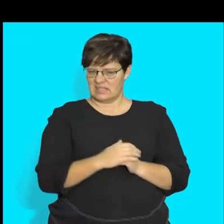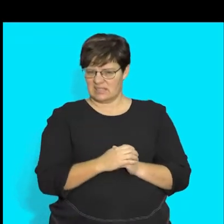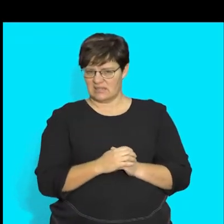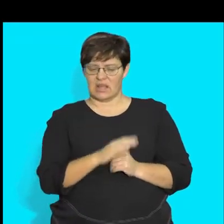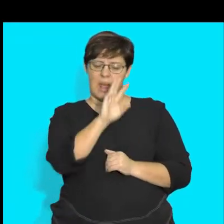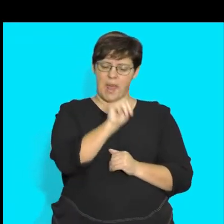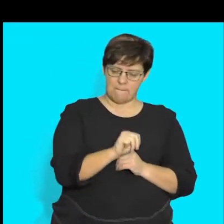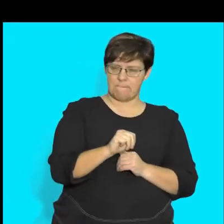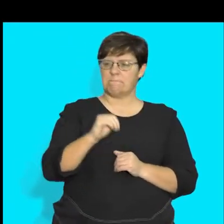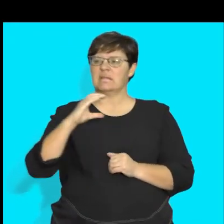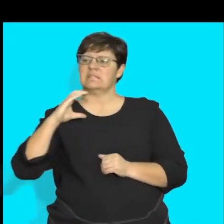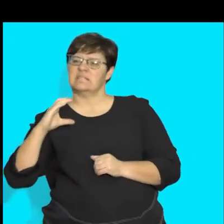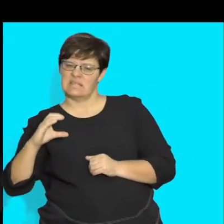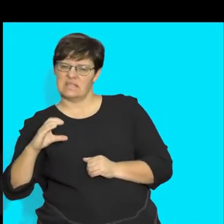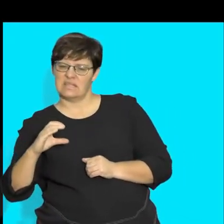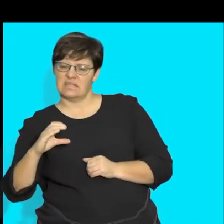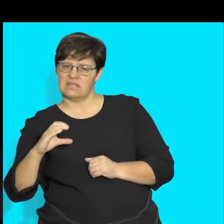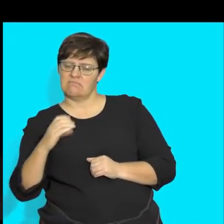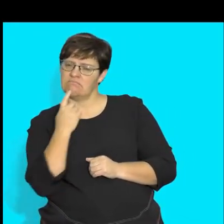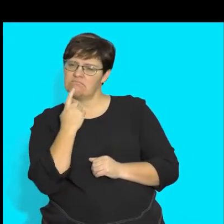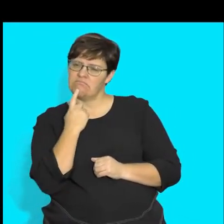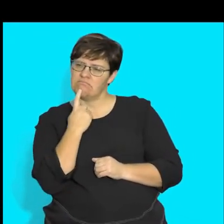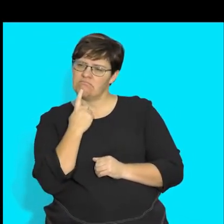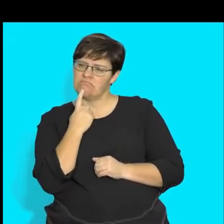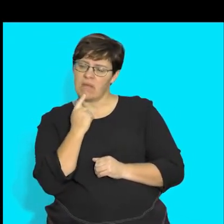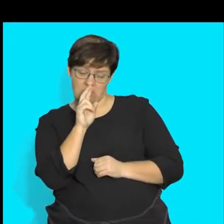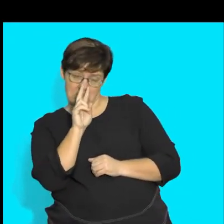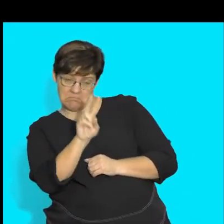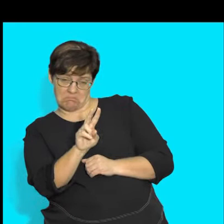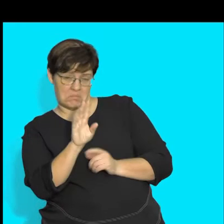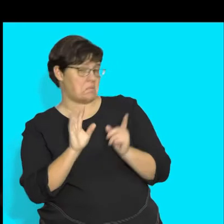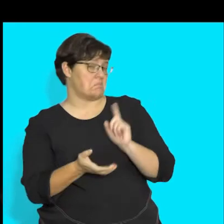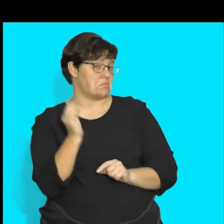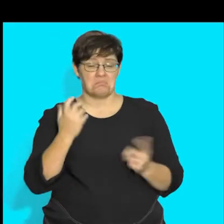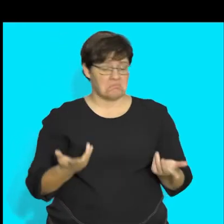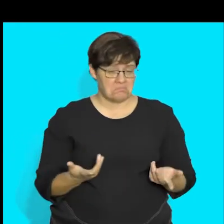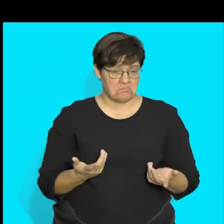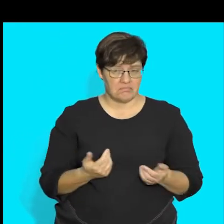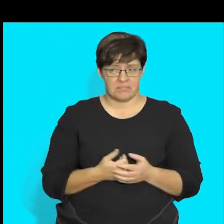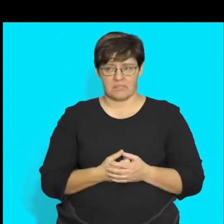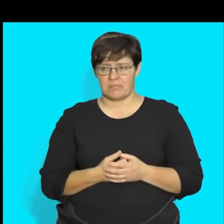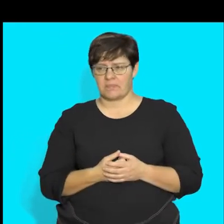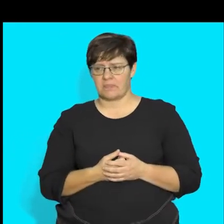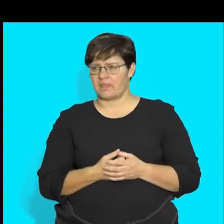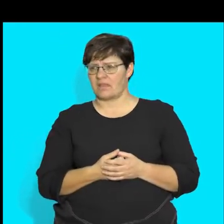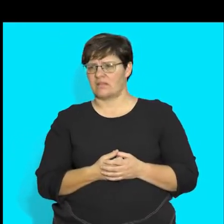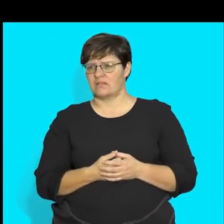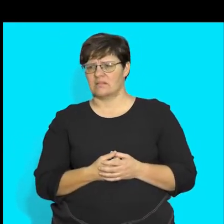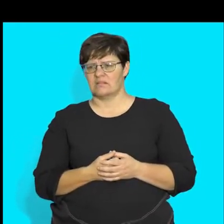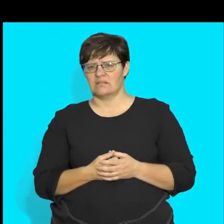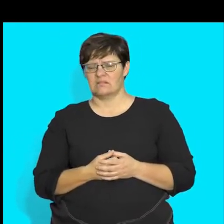going to be here somewhere, but I can't do that by inspection, and I can't do the